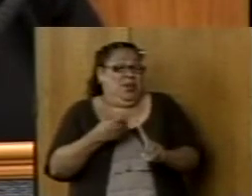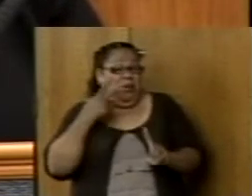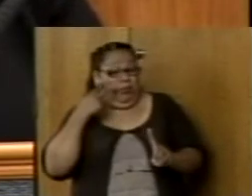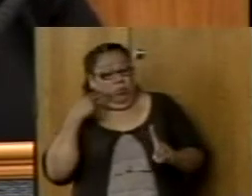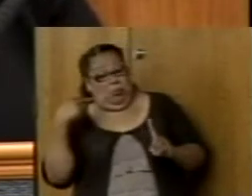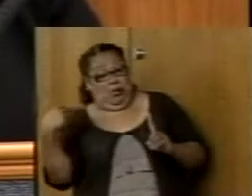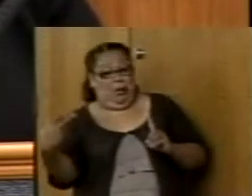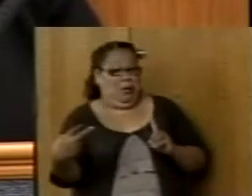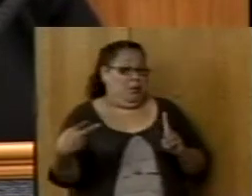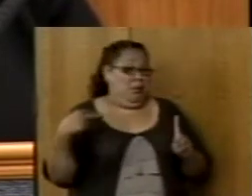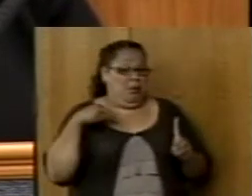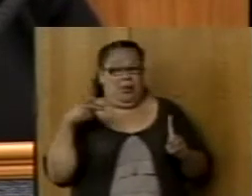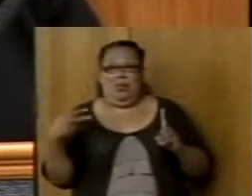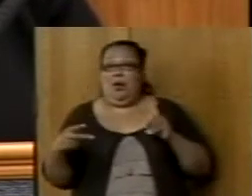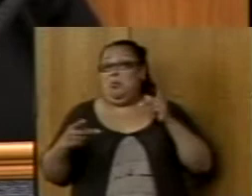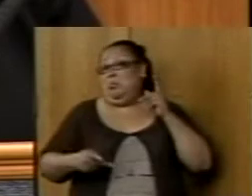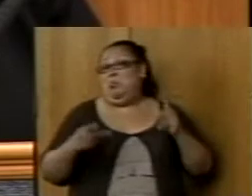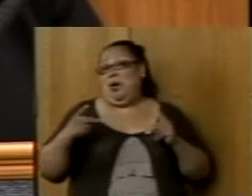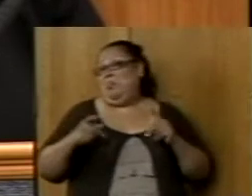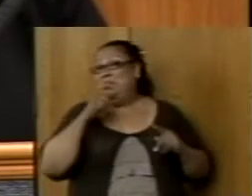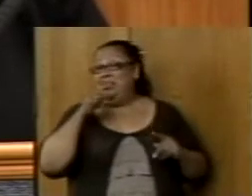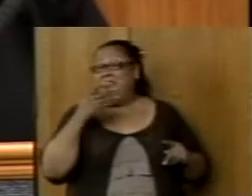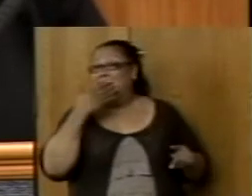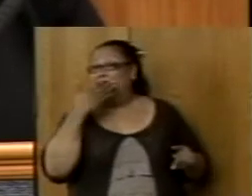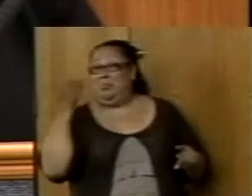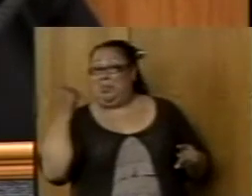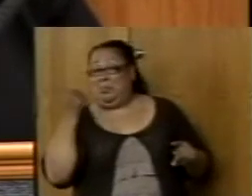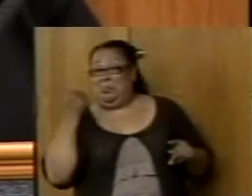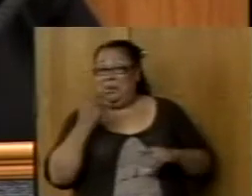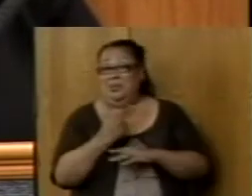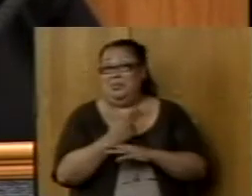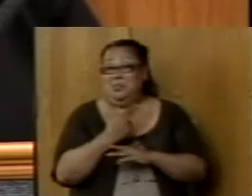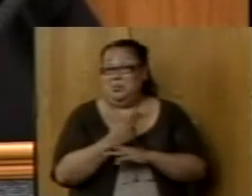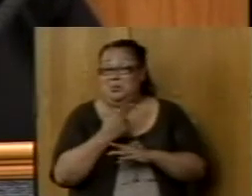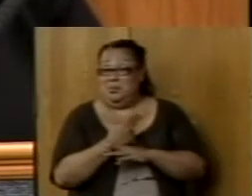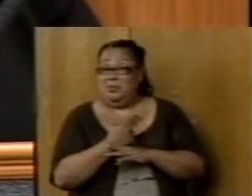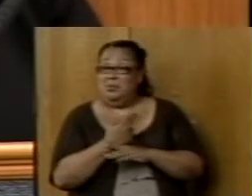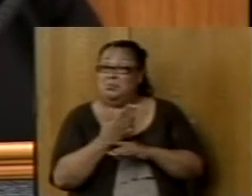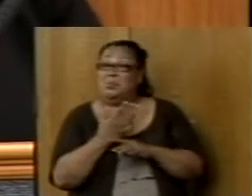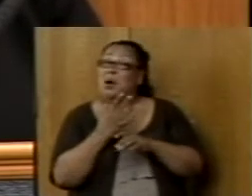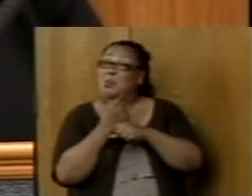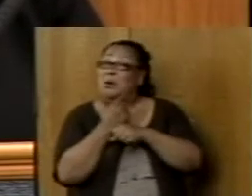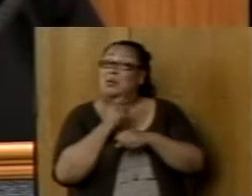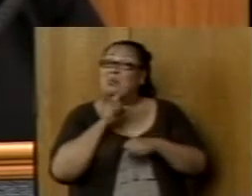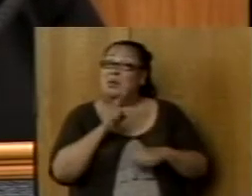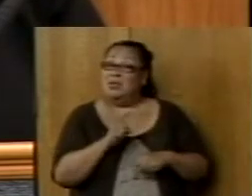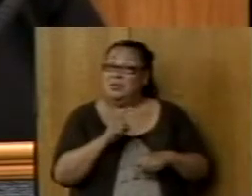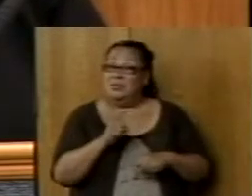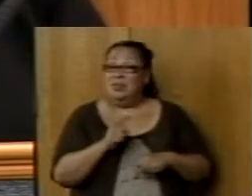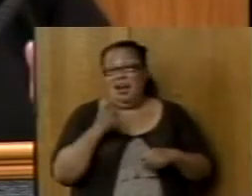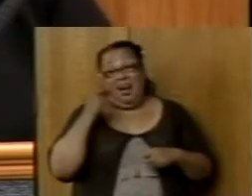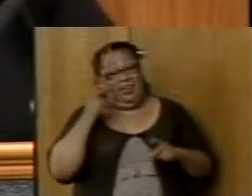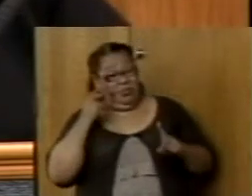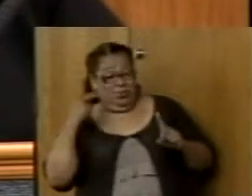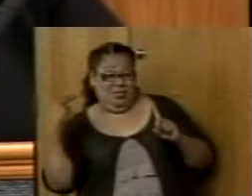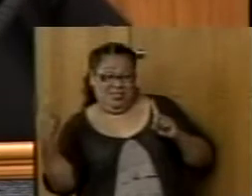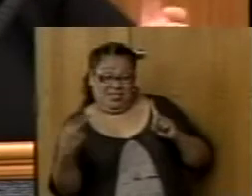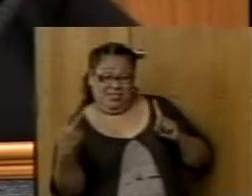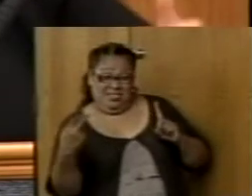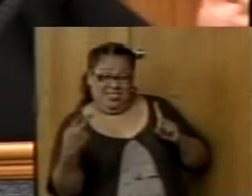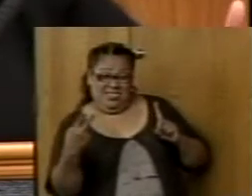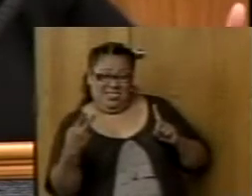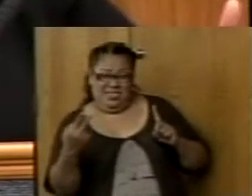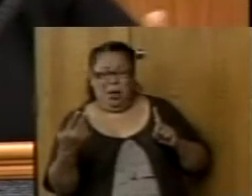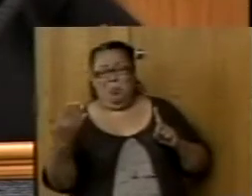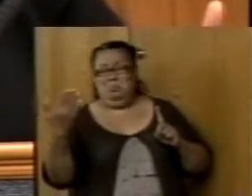at that. It's going to probably not be the best usage. I just want to make sure that, well, and you're going to see that if you look at it over the